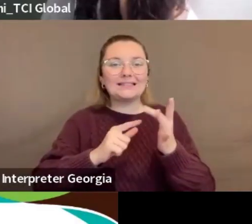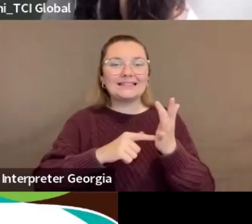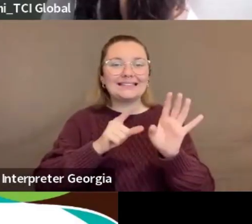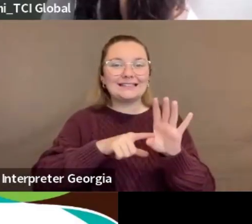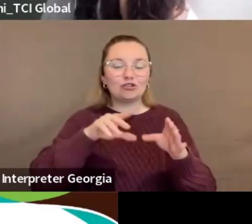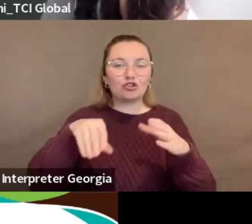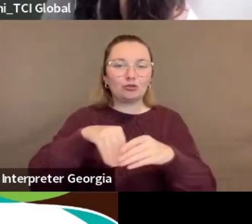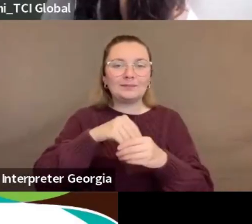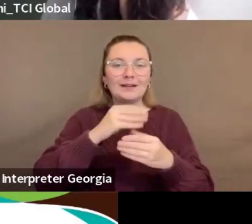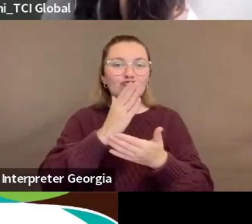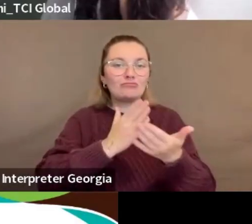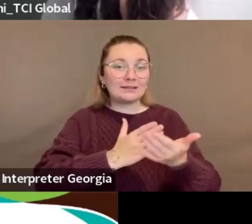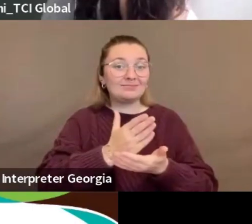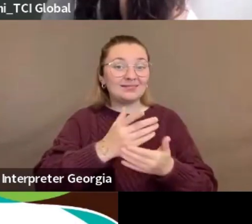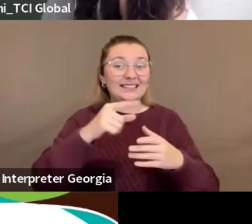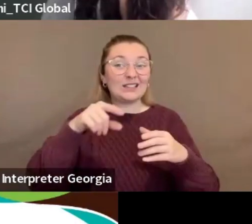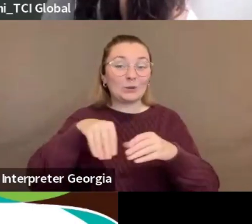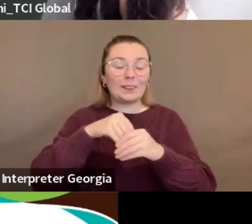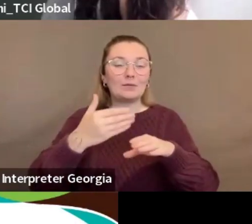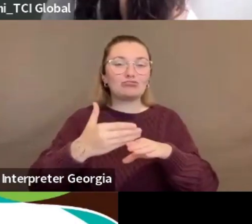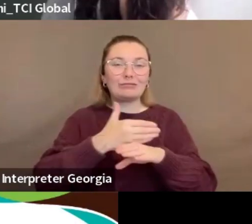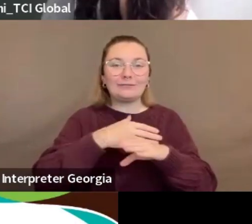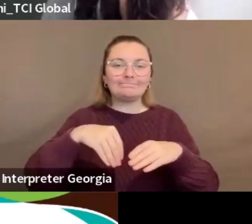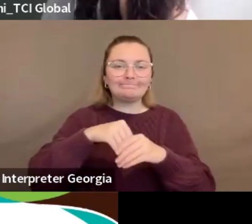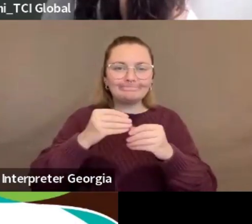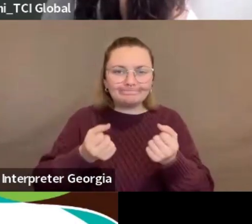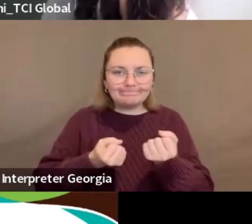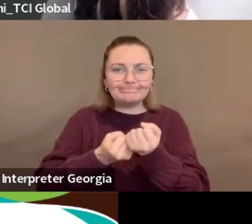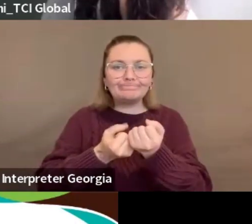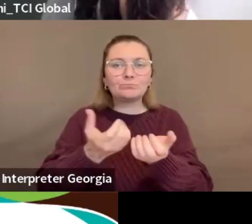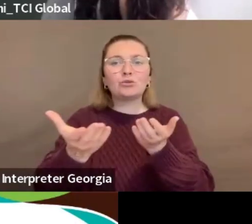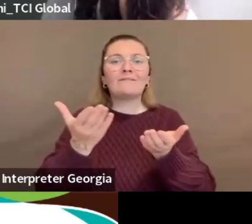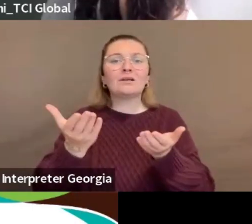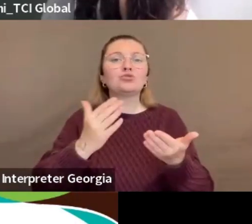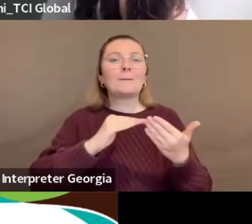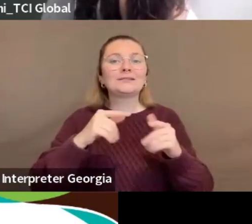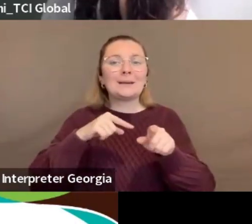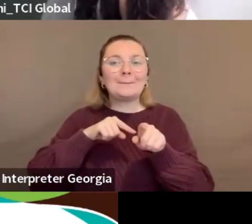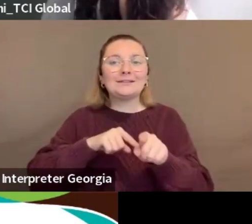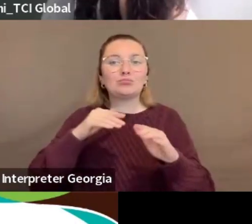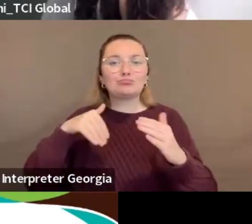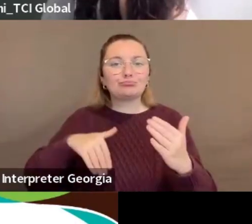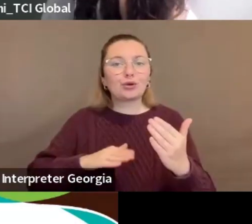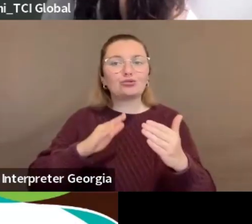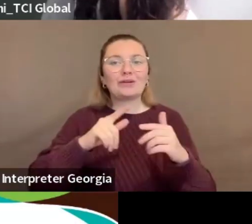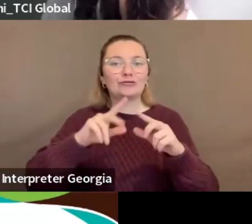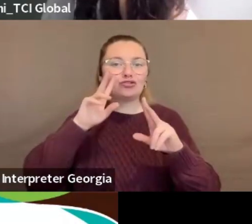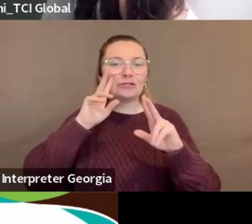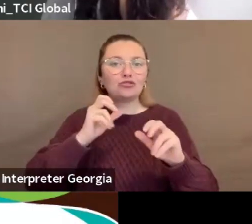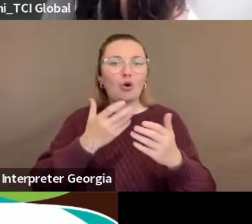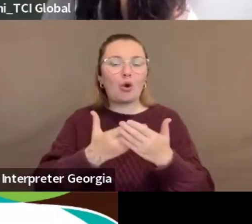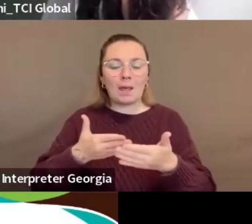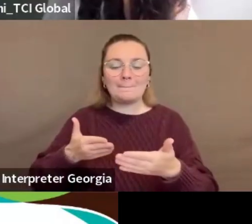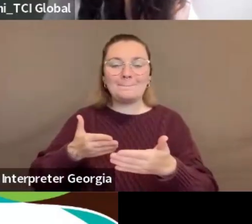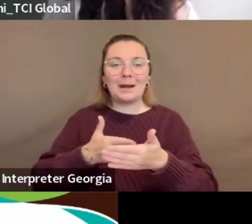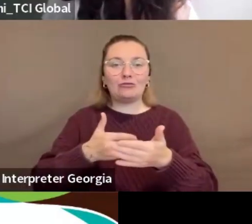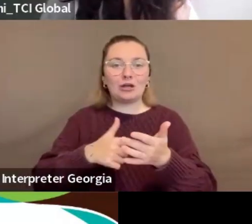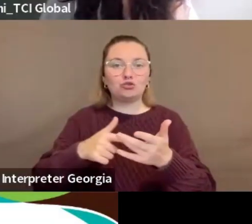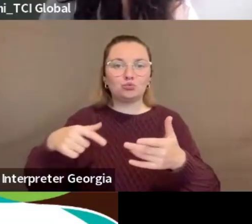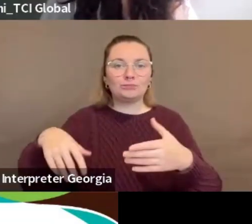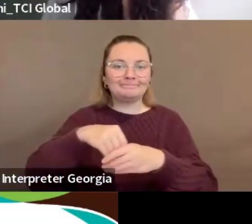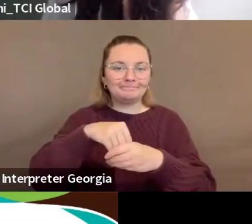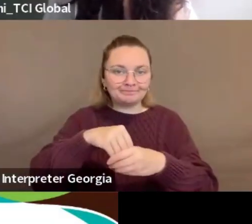the preconditions for inclusion, support services, community-based approaches, and research on barriers to